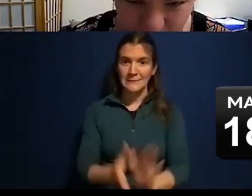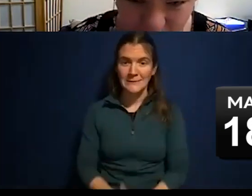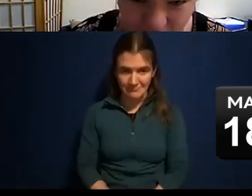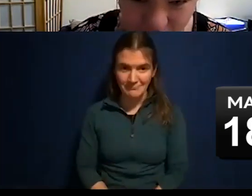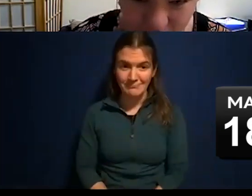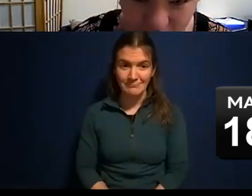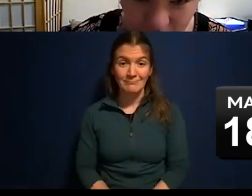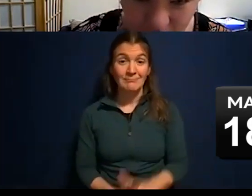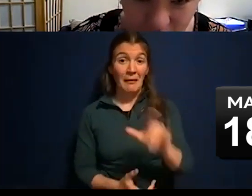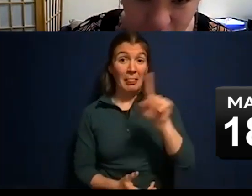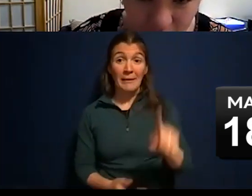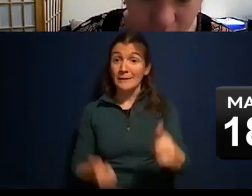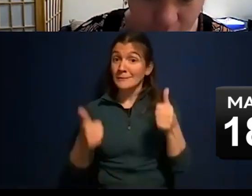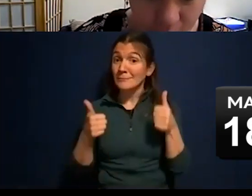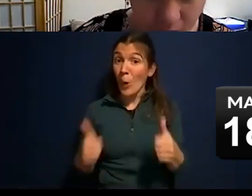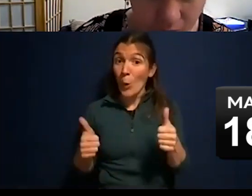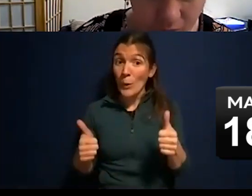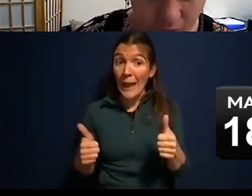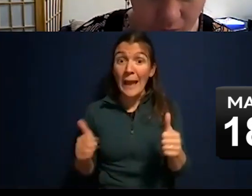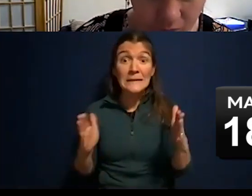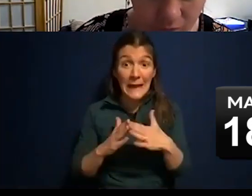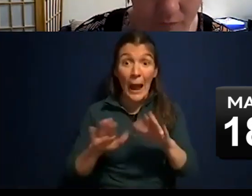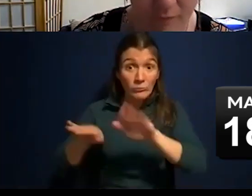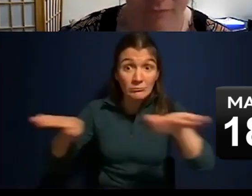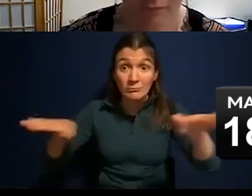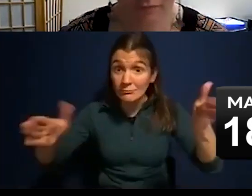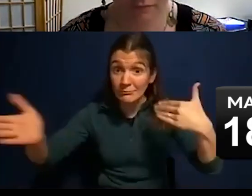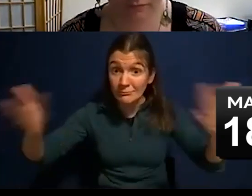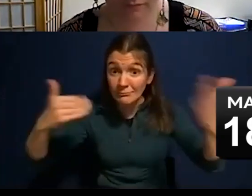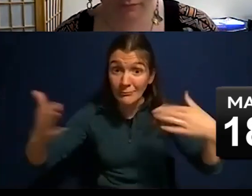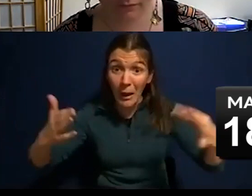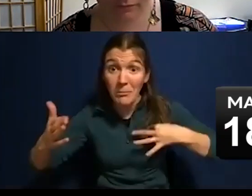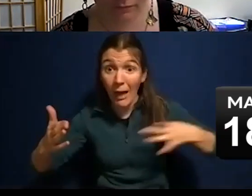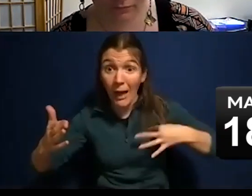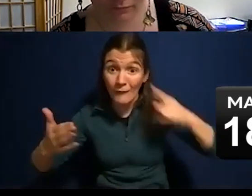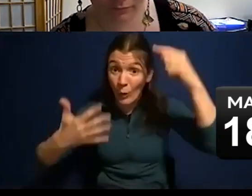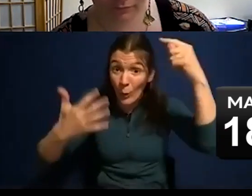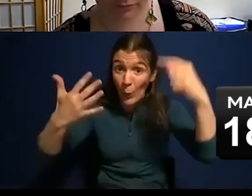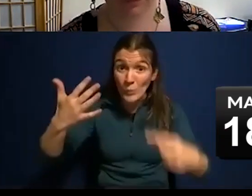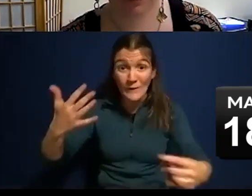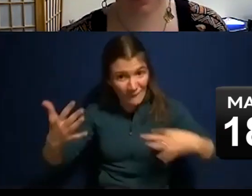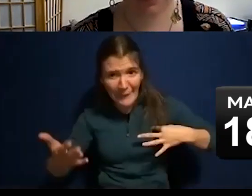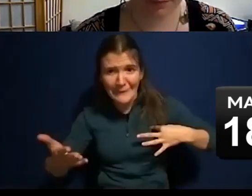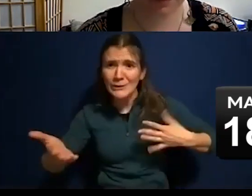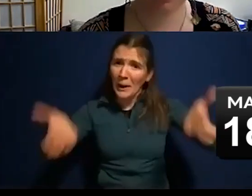Okay. Okay, town, you heard it here. Volunteer.